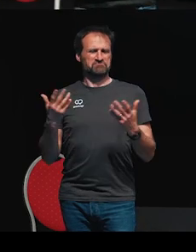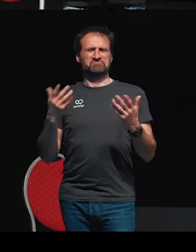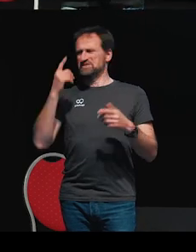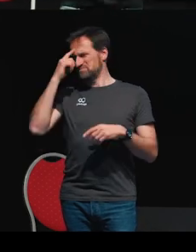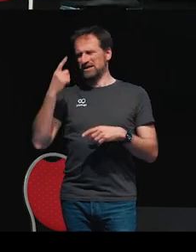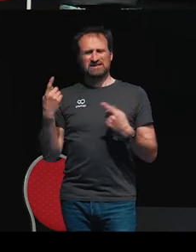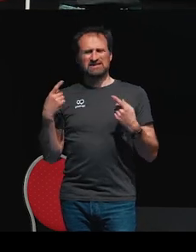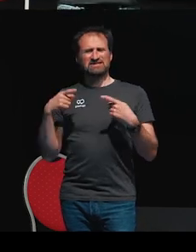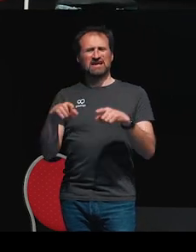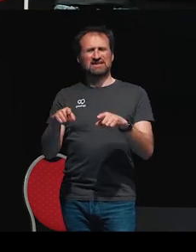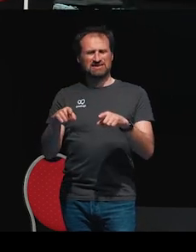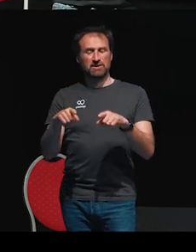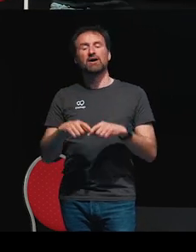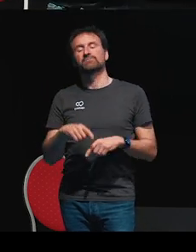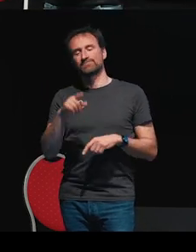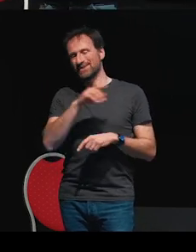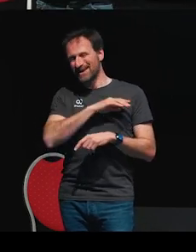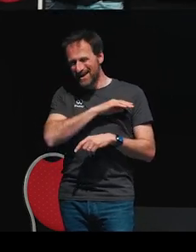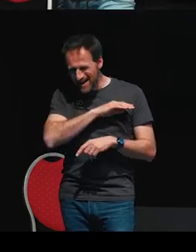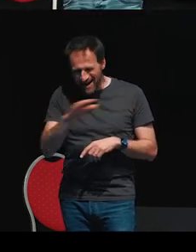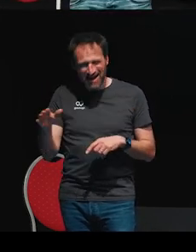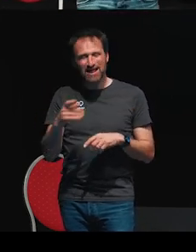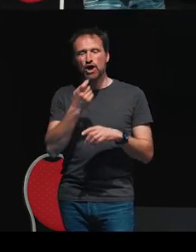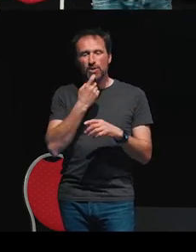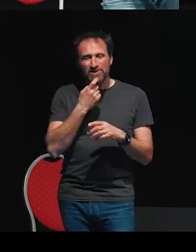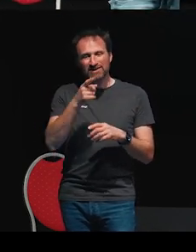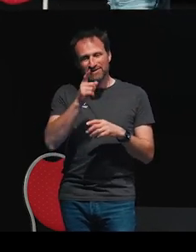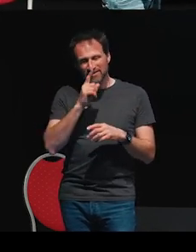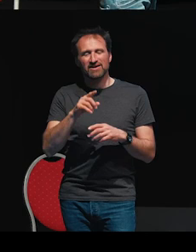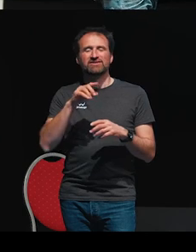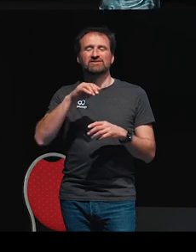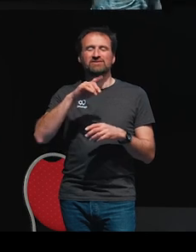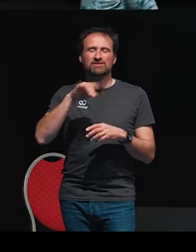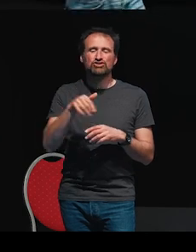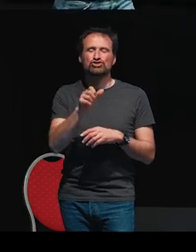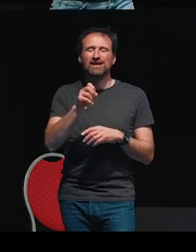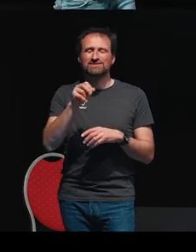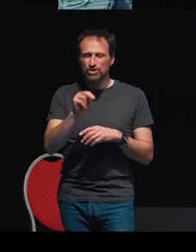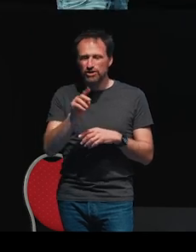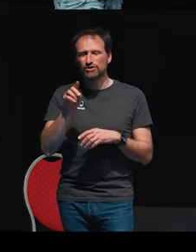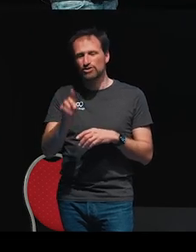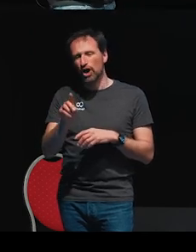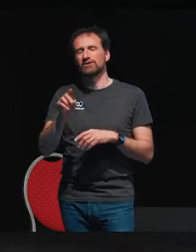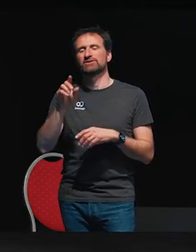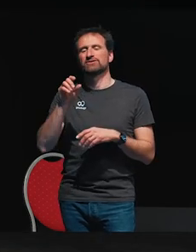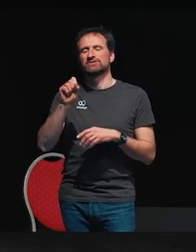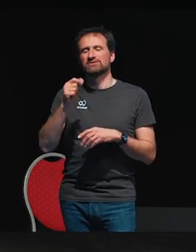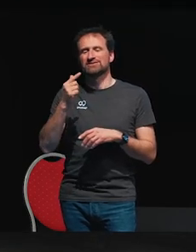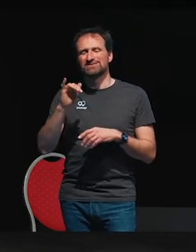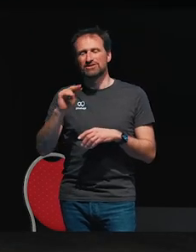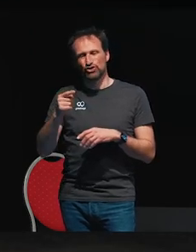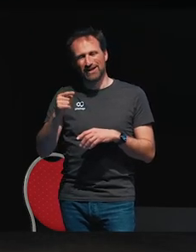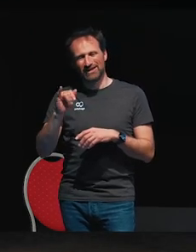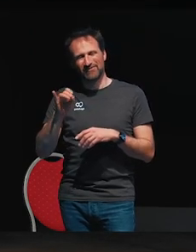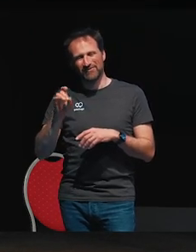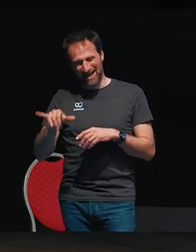Any object that you can JSON.stringify, you're in a JavaScript context, huh, is serializable. And you should really,